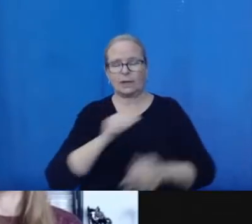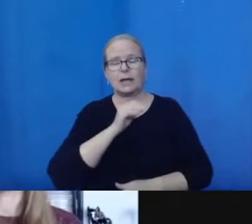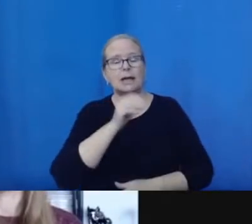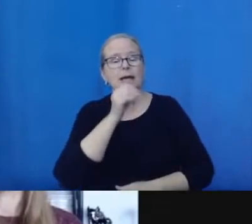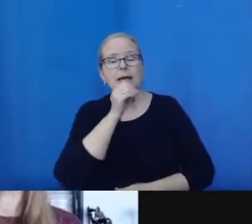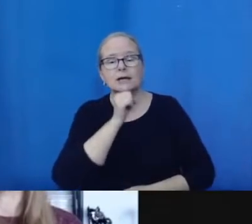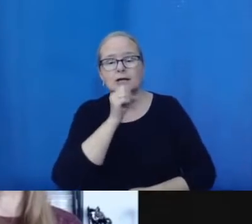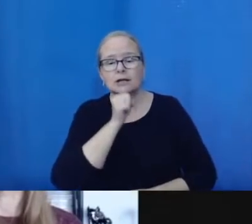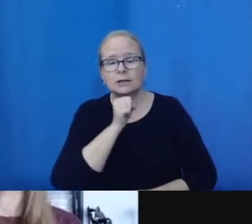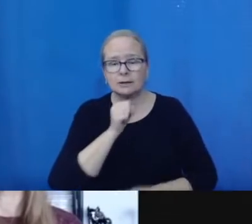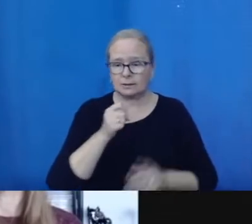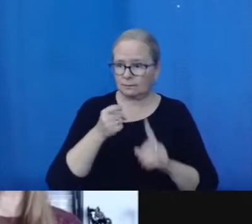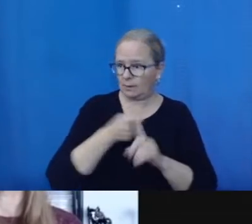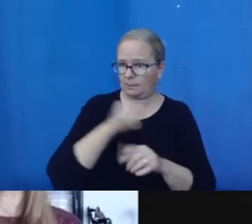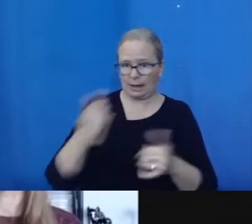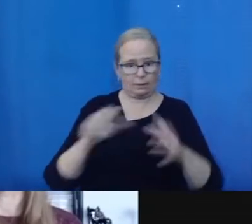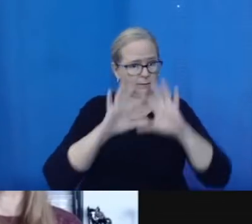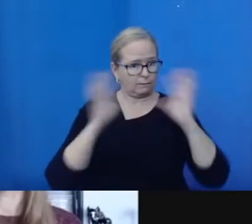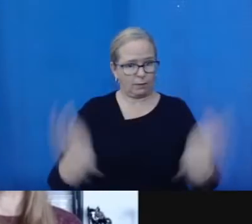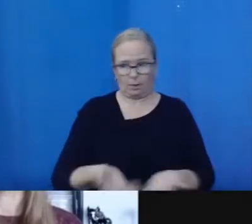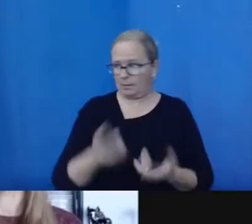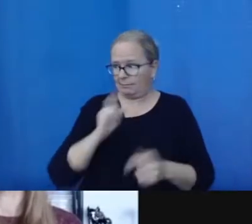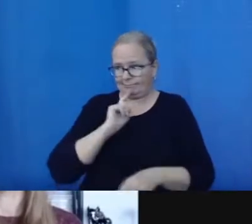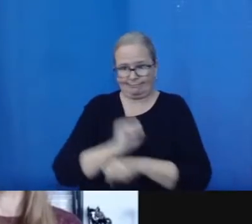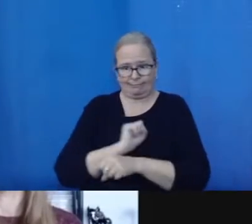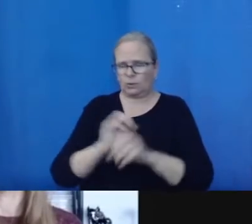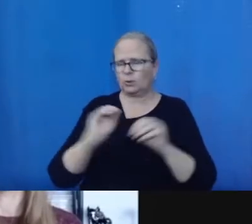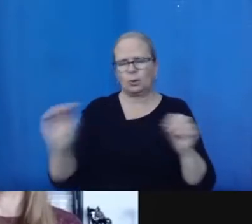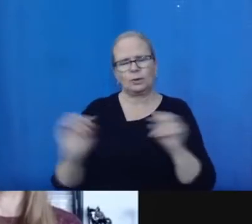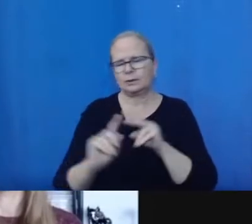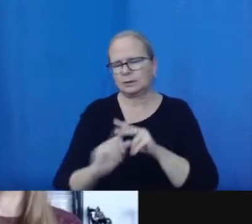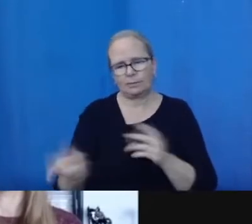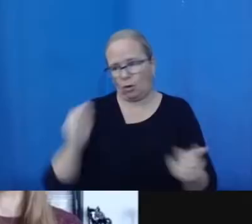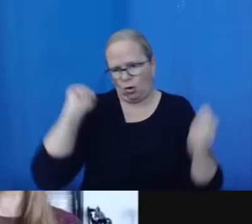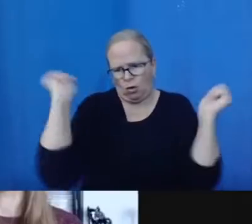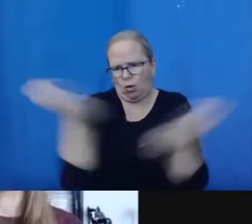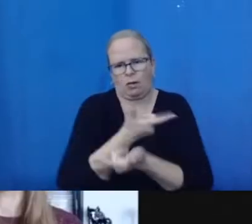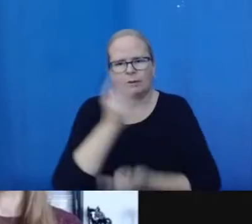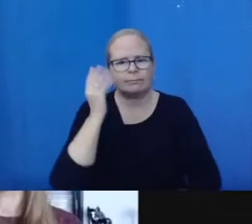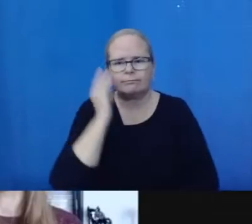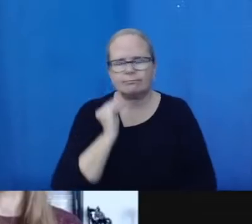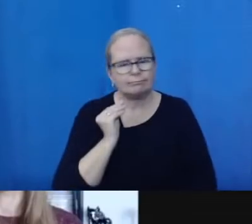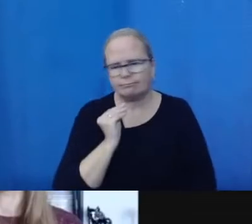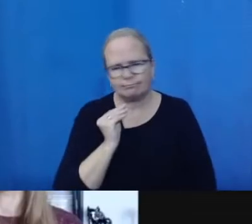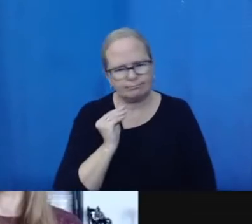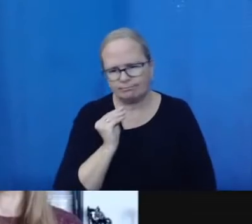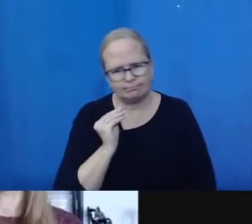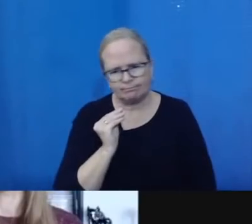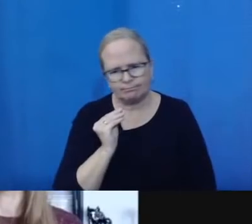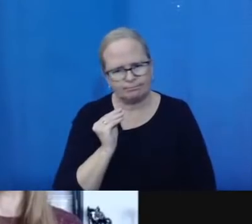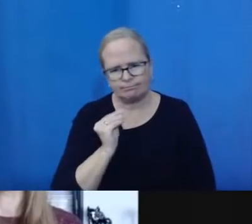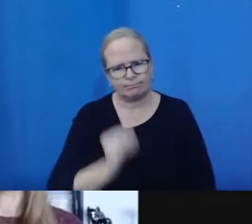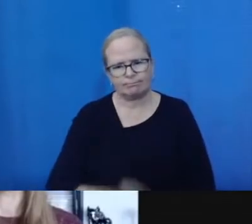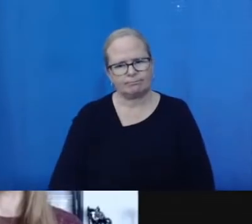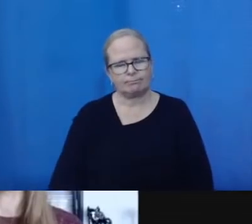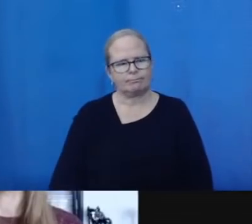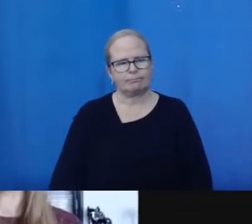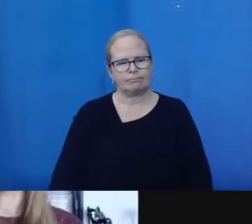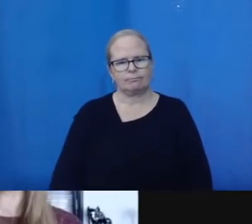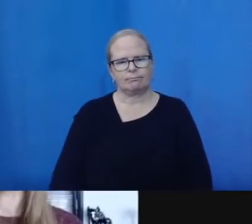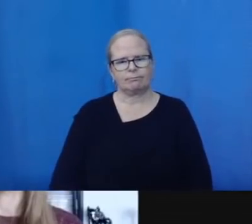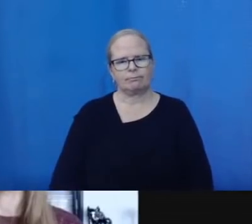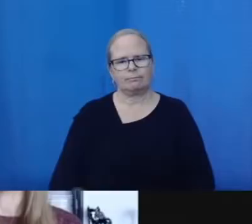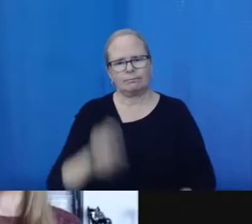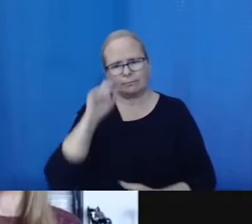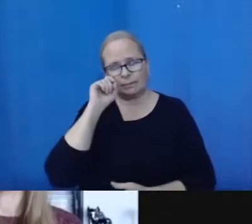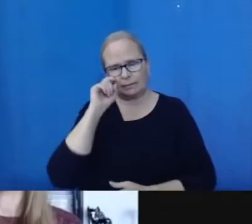is COVID-19. And so I think we got a lot of questions from folks at home around what